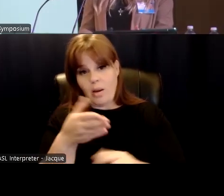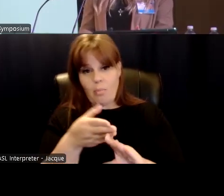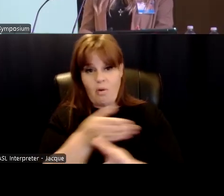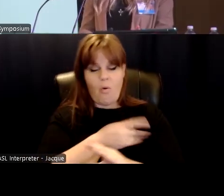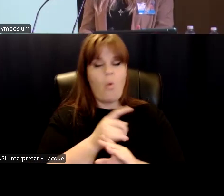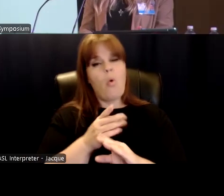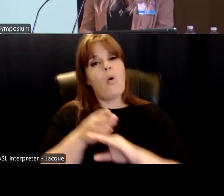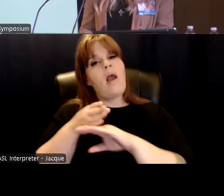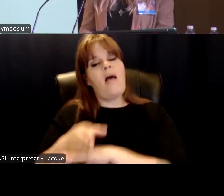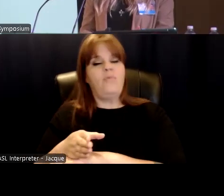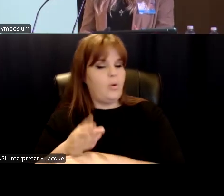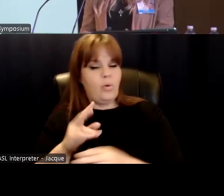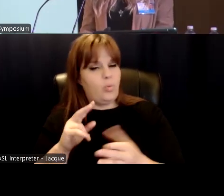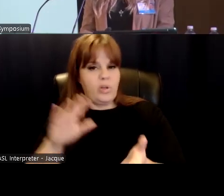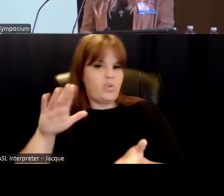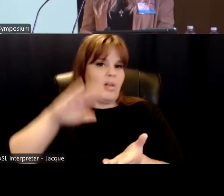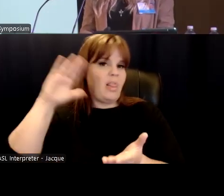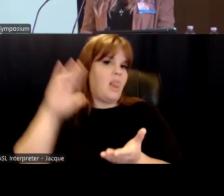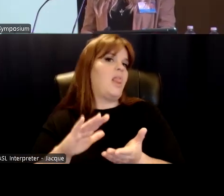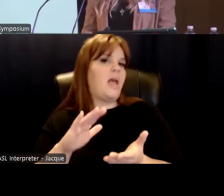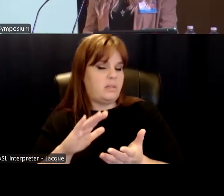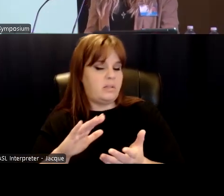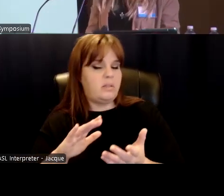less energy and are more restorative.